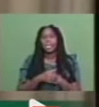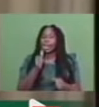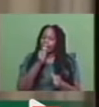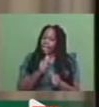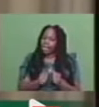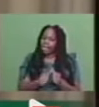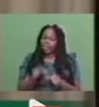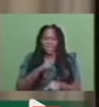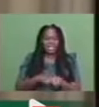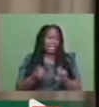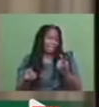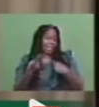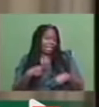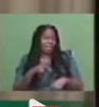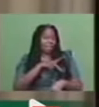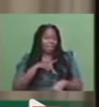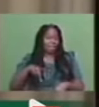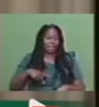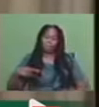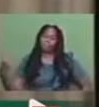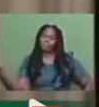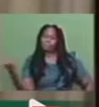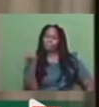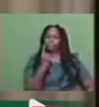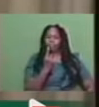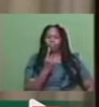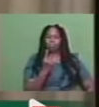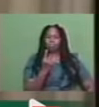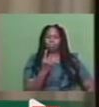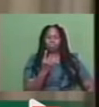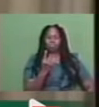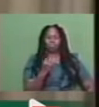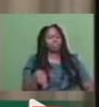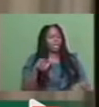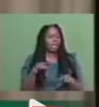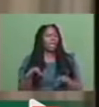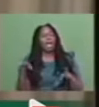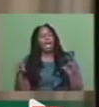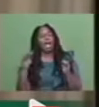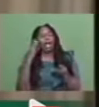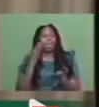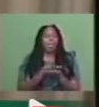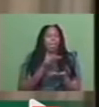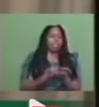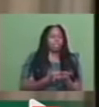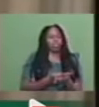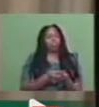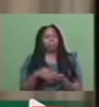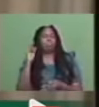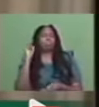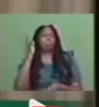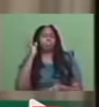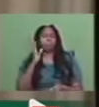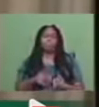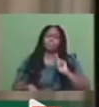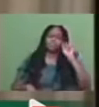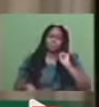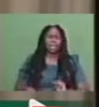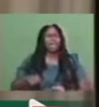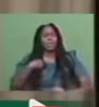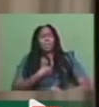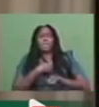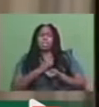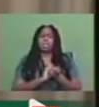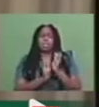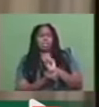to this Parliament in budget statement after budget statement, speaking about stability and growth and turnaround, all